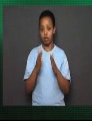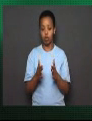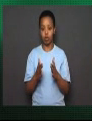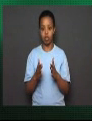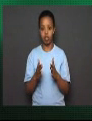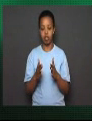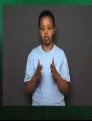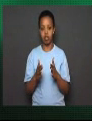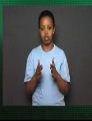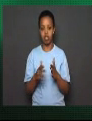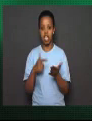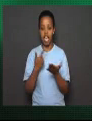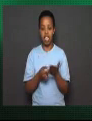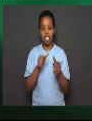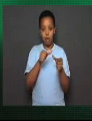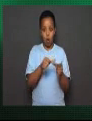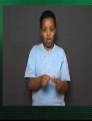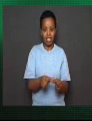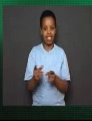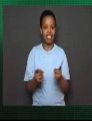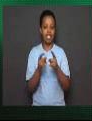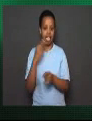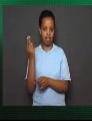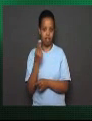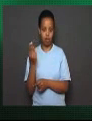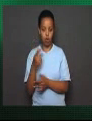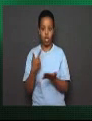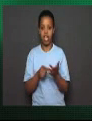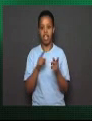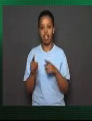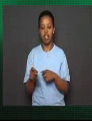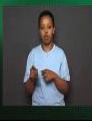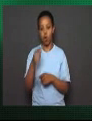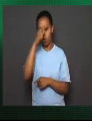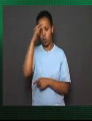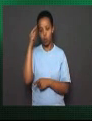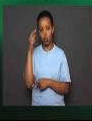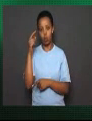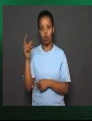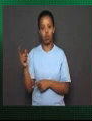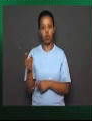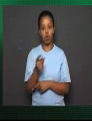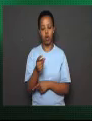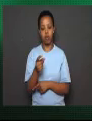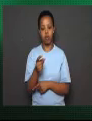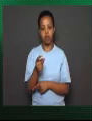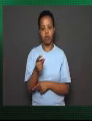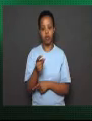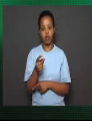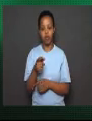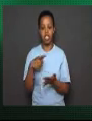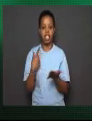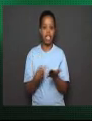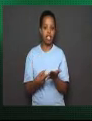Scientists can use staining techniques, which reveal dark bands that correspond